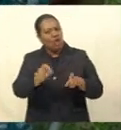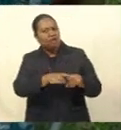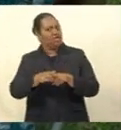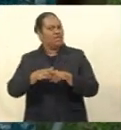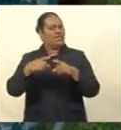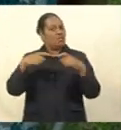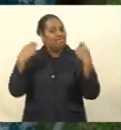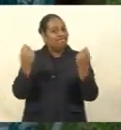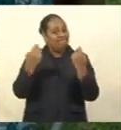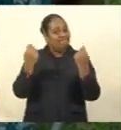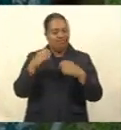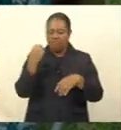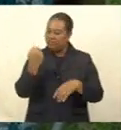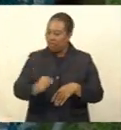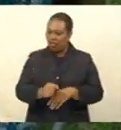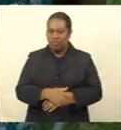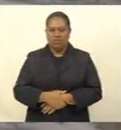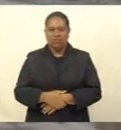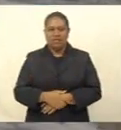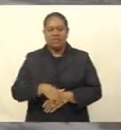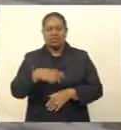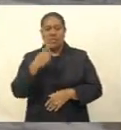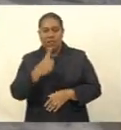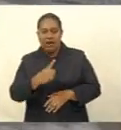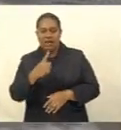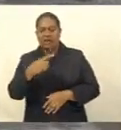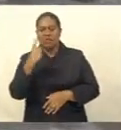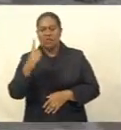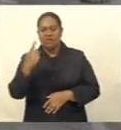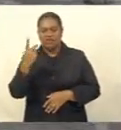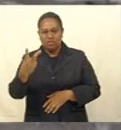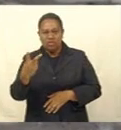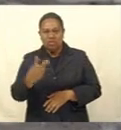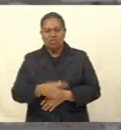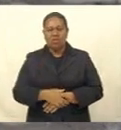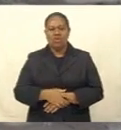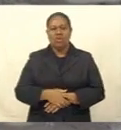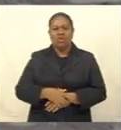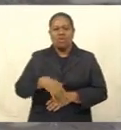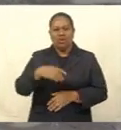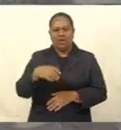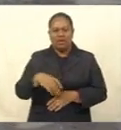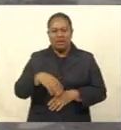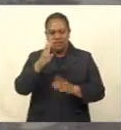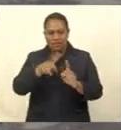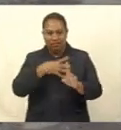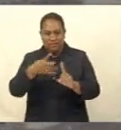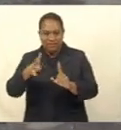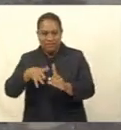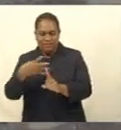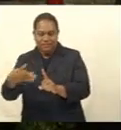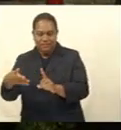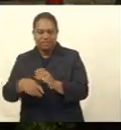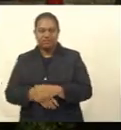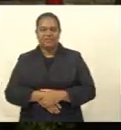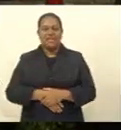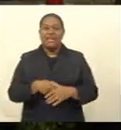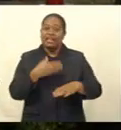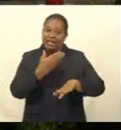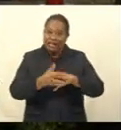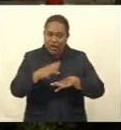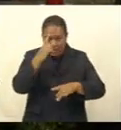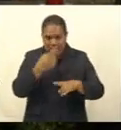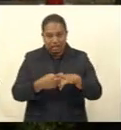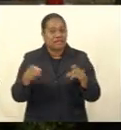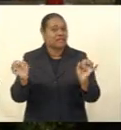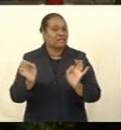after 1,212 tests and 7,560 community screenings, and no new cases of